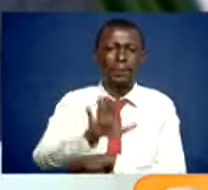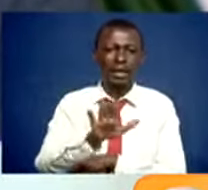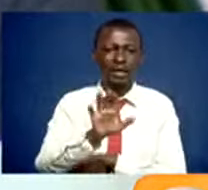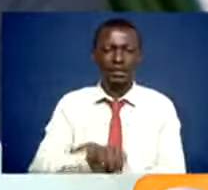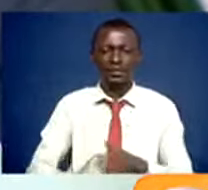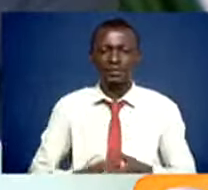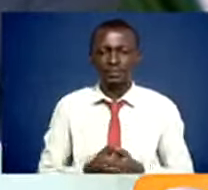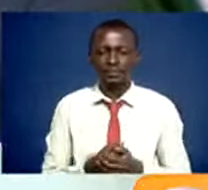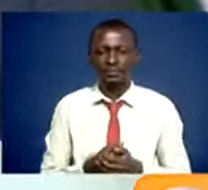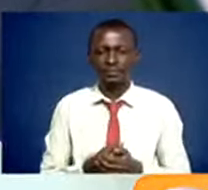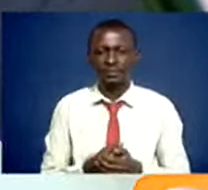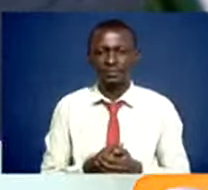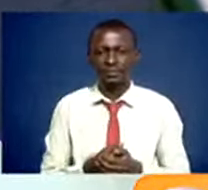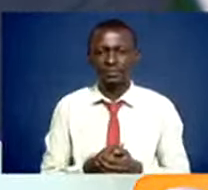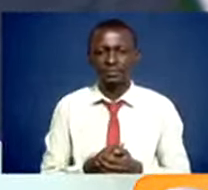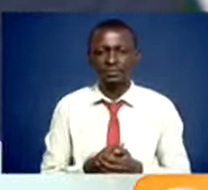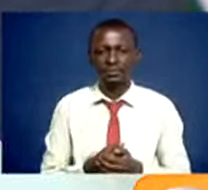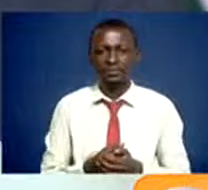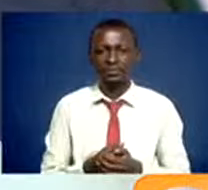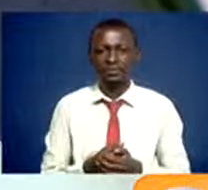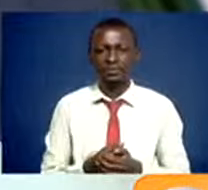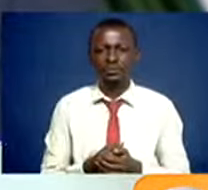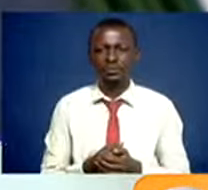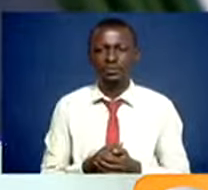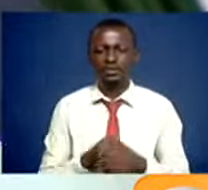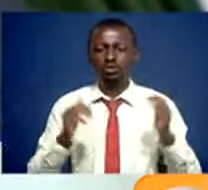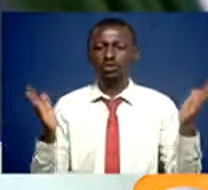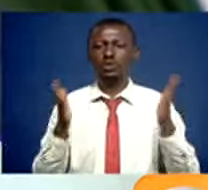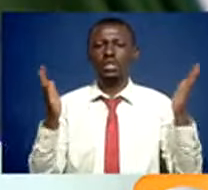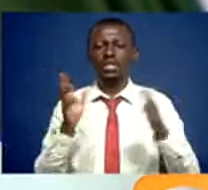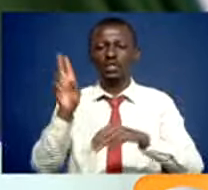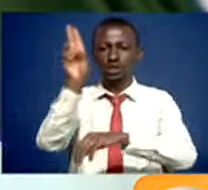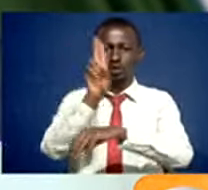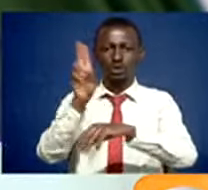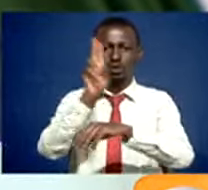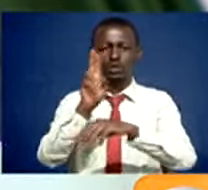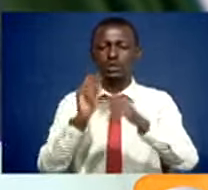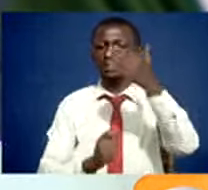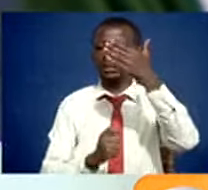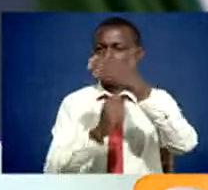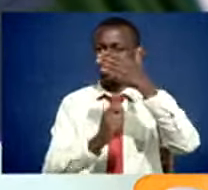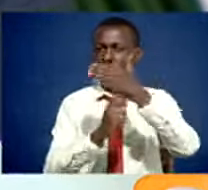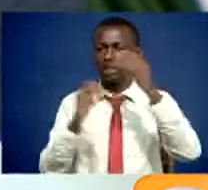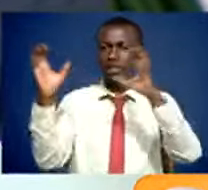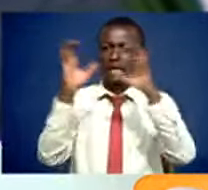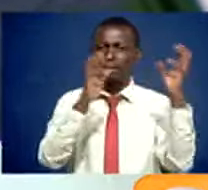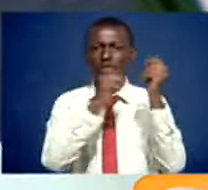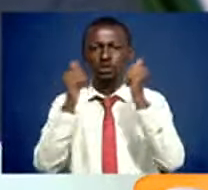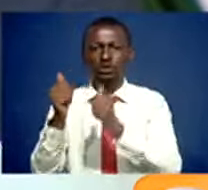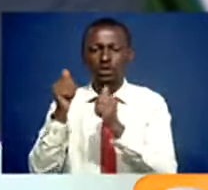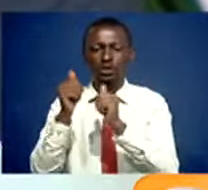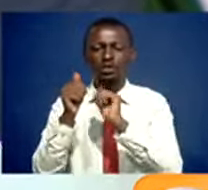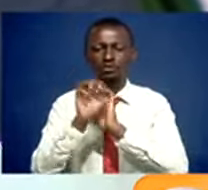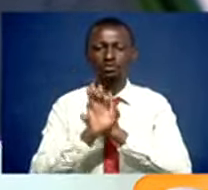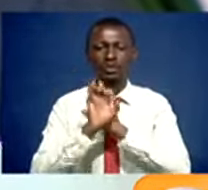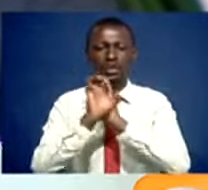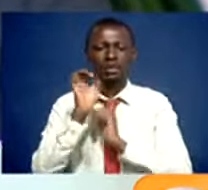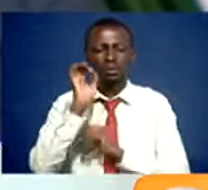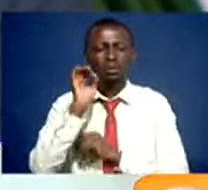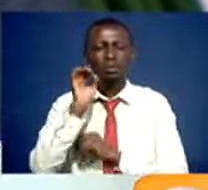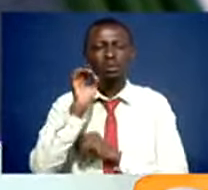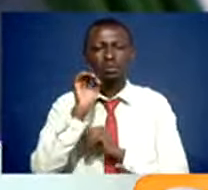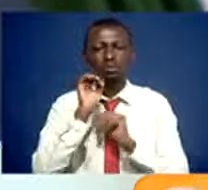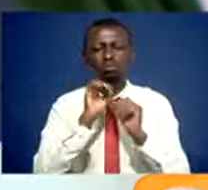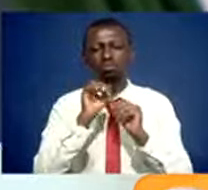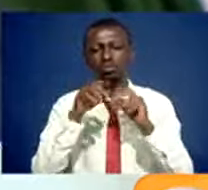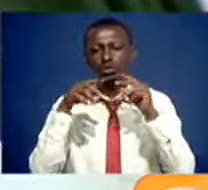biodiversity. We encourage increased use of climate-smart technologies such as mobile grain dryers,